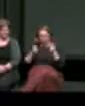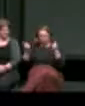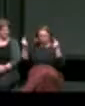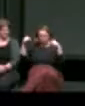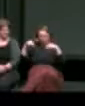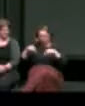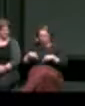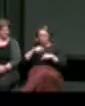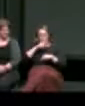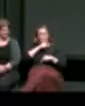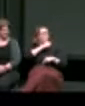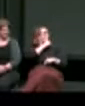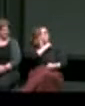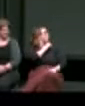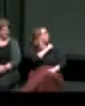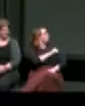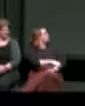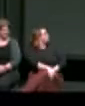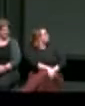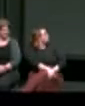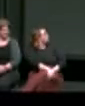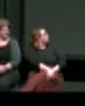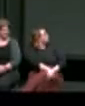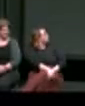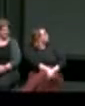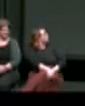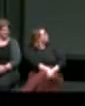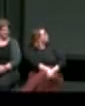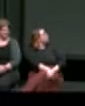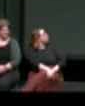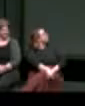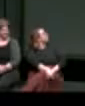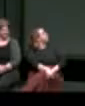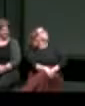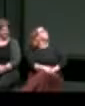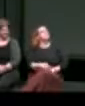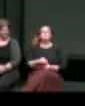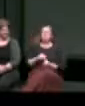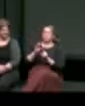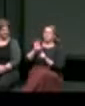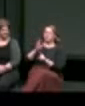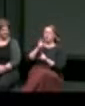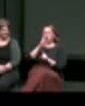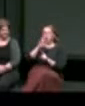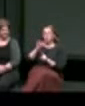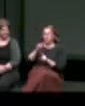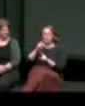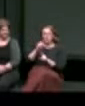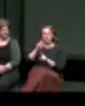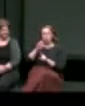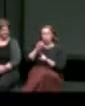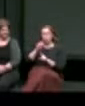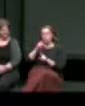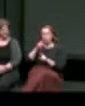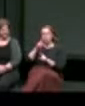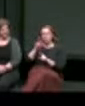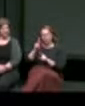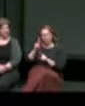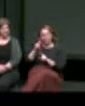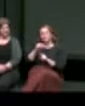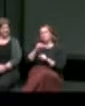the orange dot. That's our tunnel diversion structure, which is in Chuckery Metro Park.